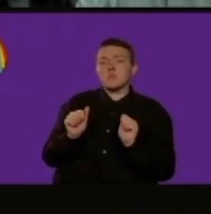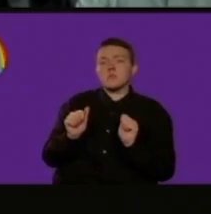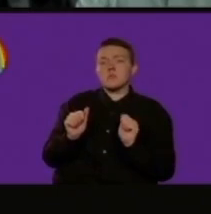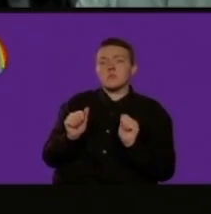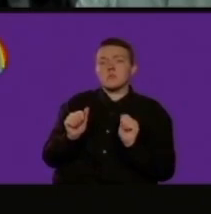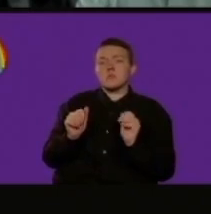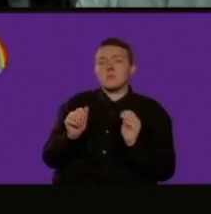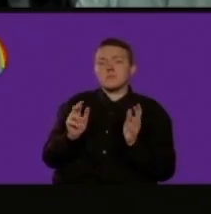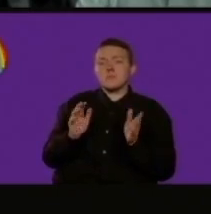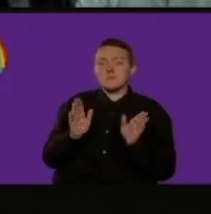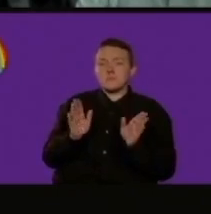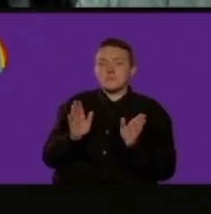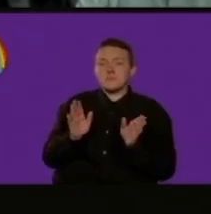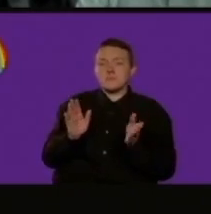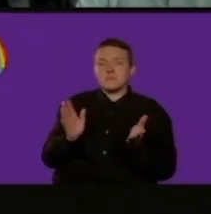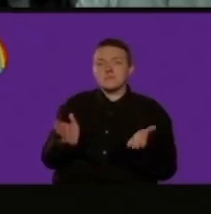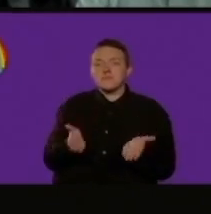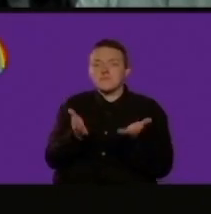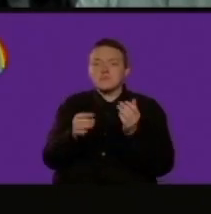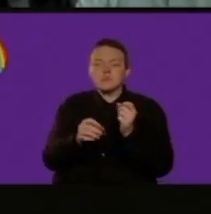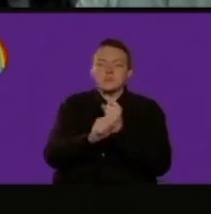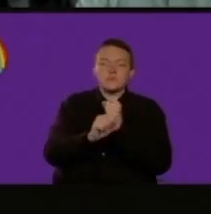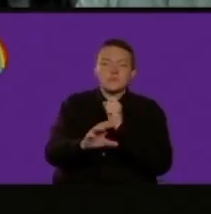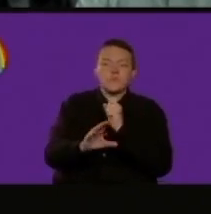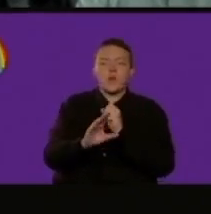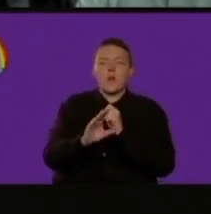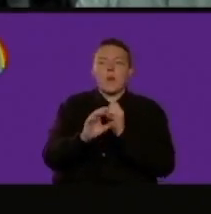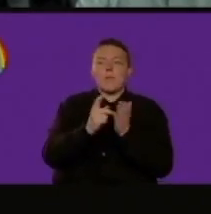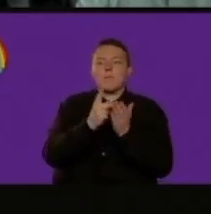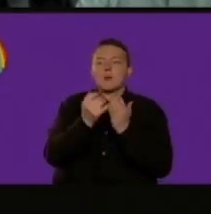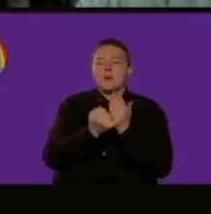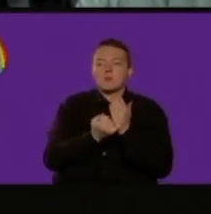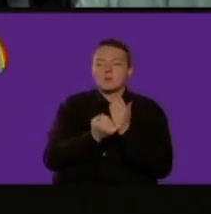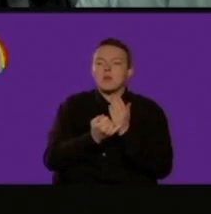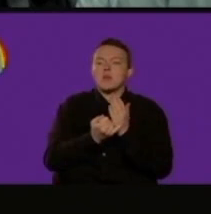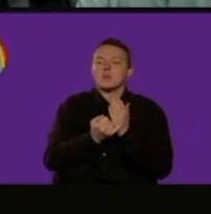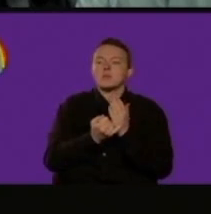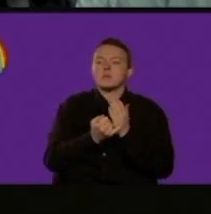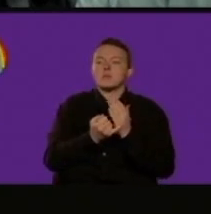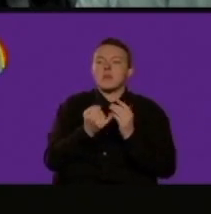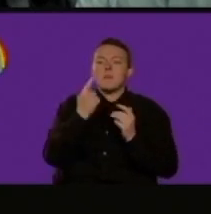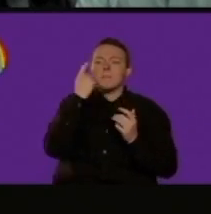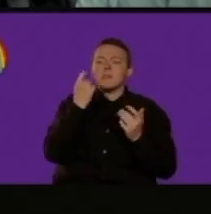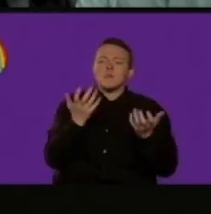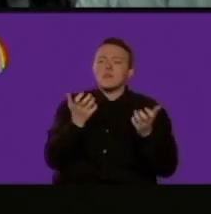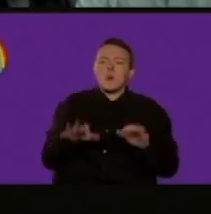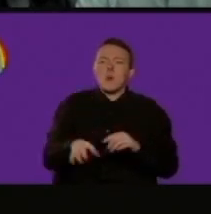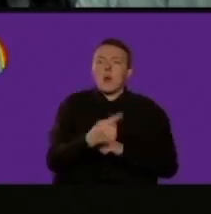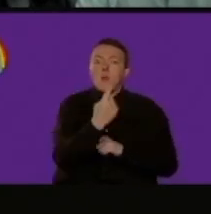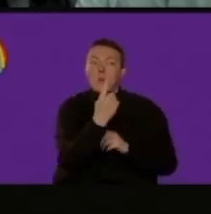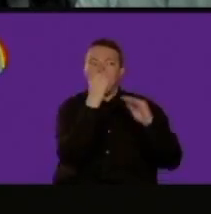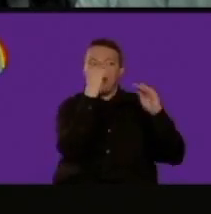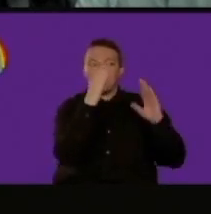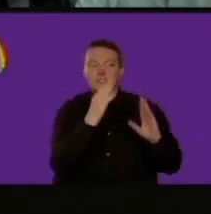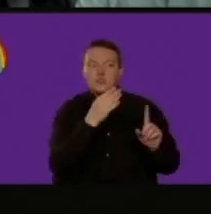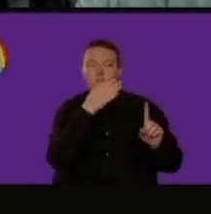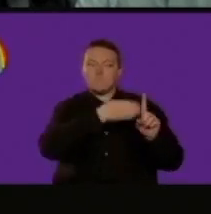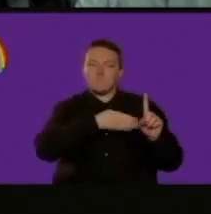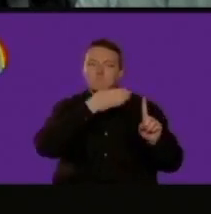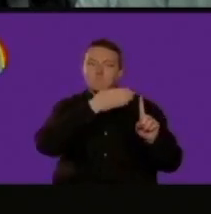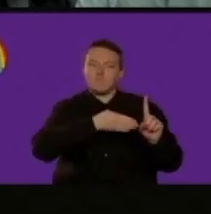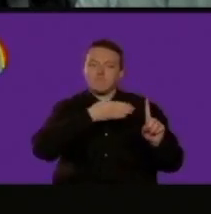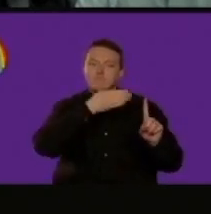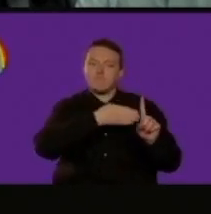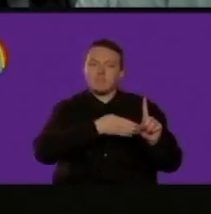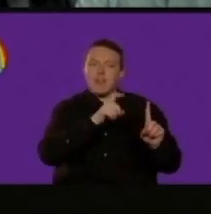are not willing, or actually they need to have a certain training because they are not used to work like this.